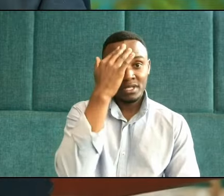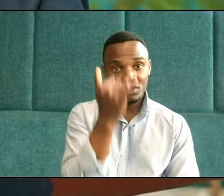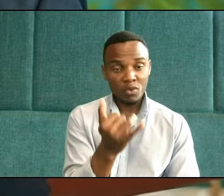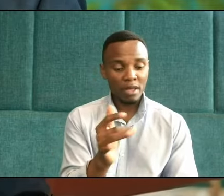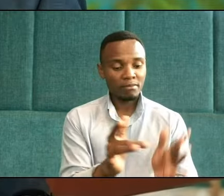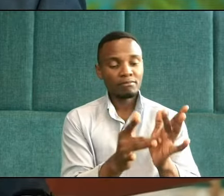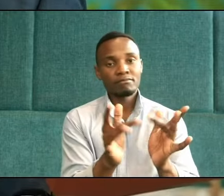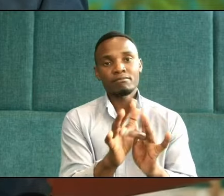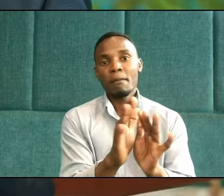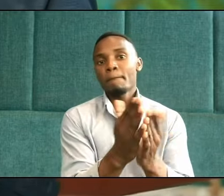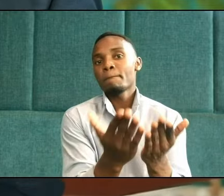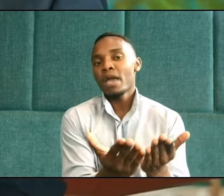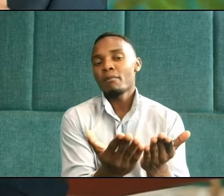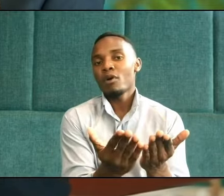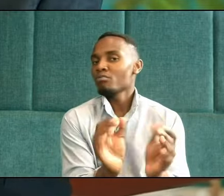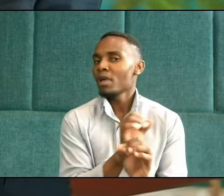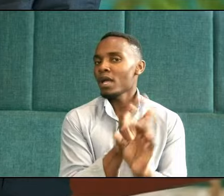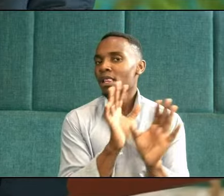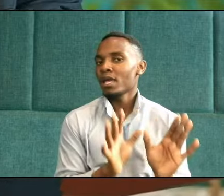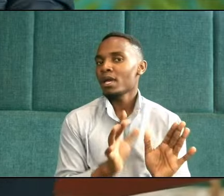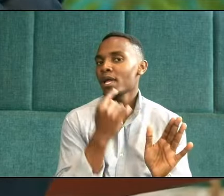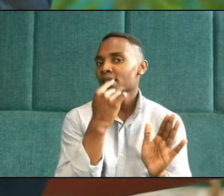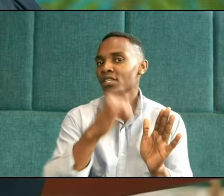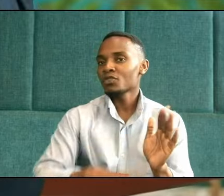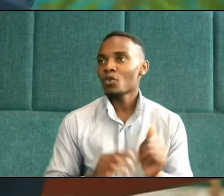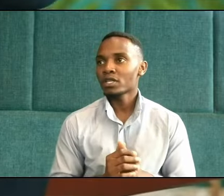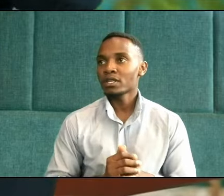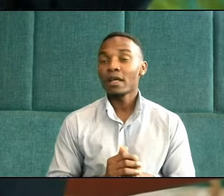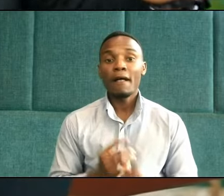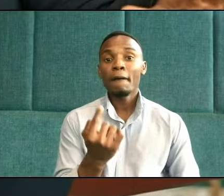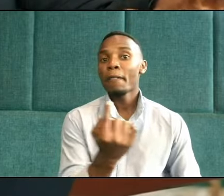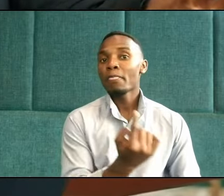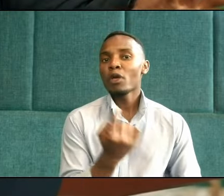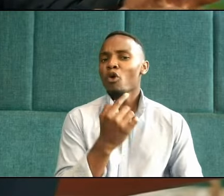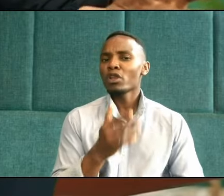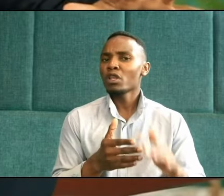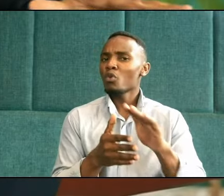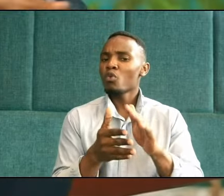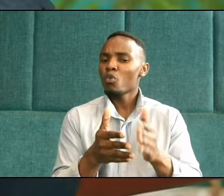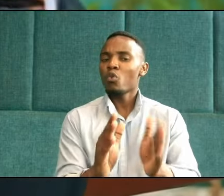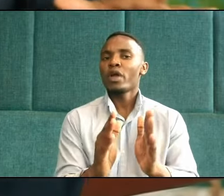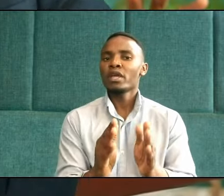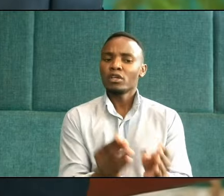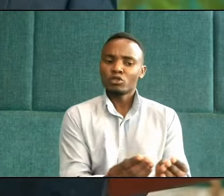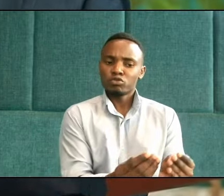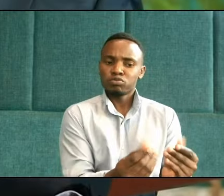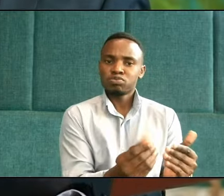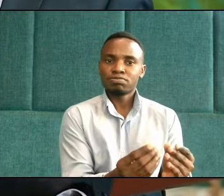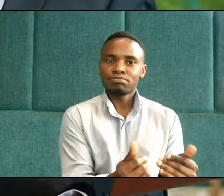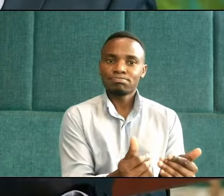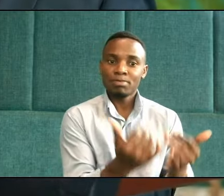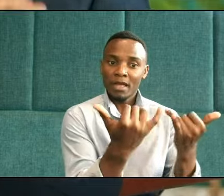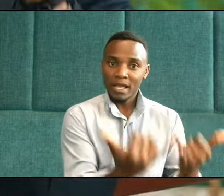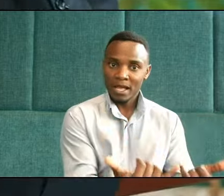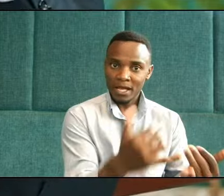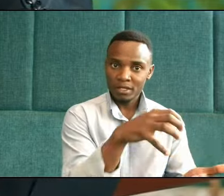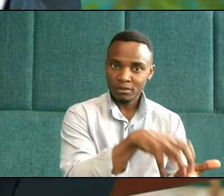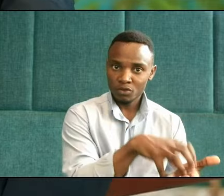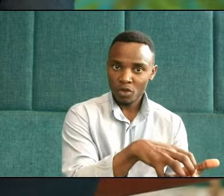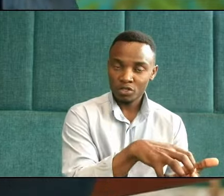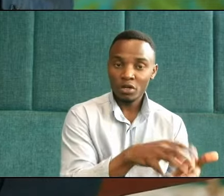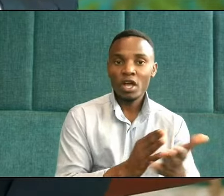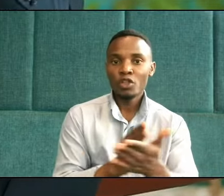is very clear. It says the only way to overcome the current status is